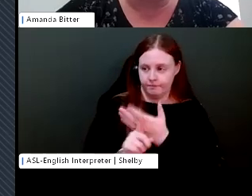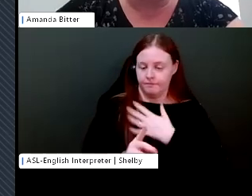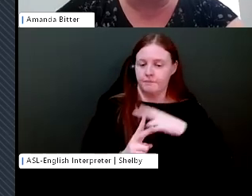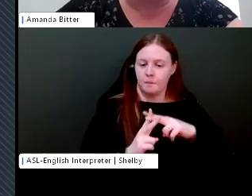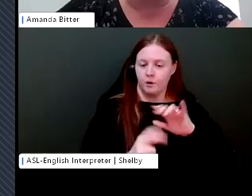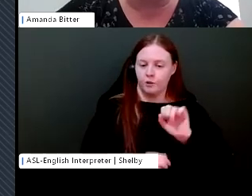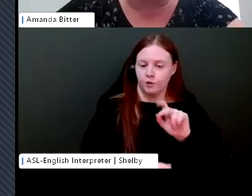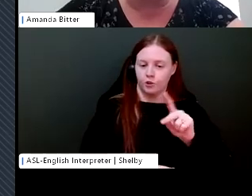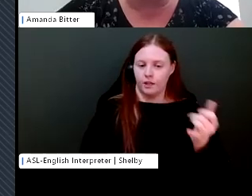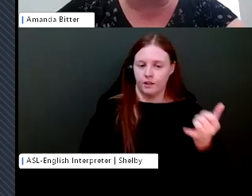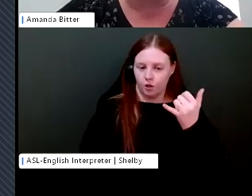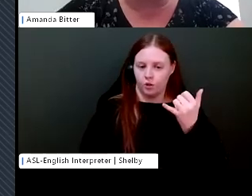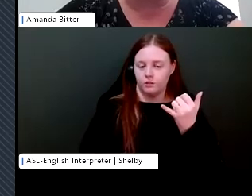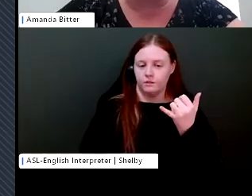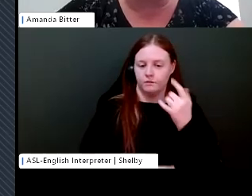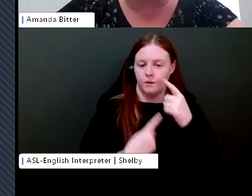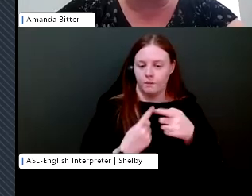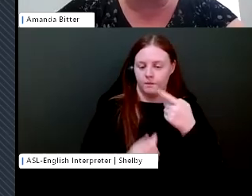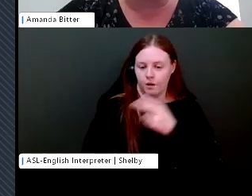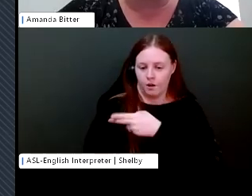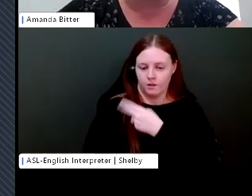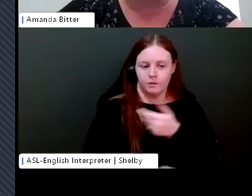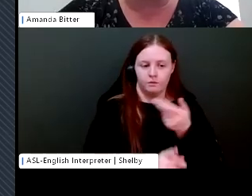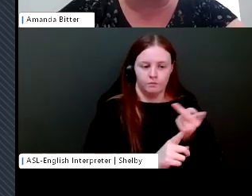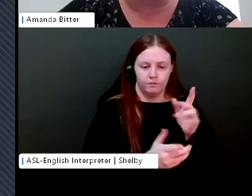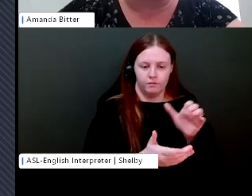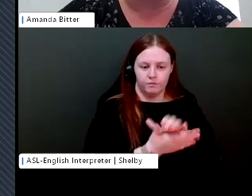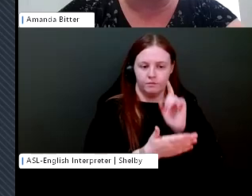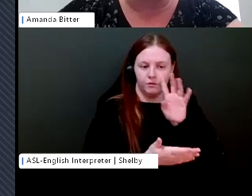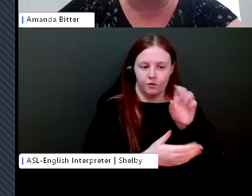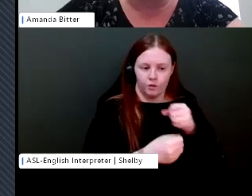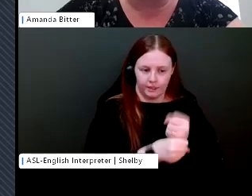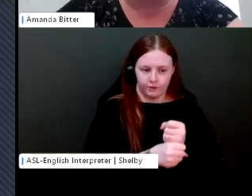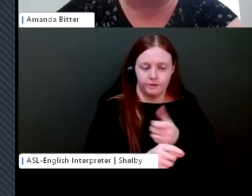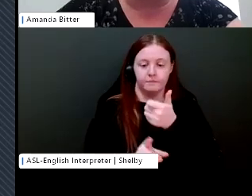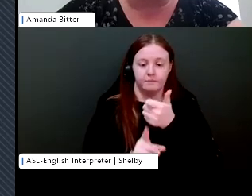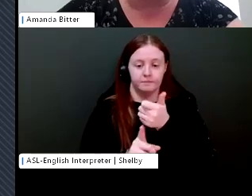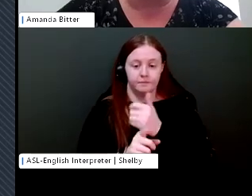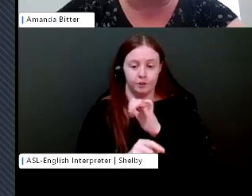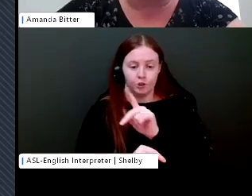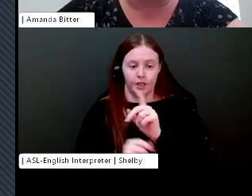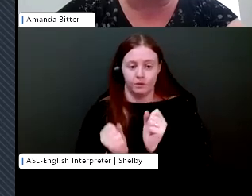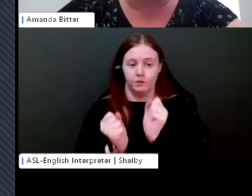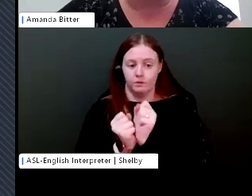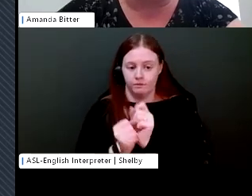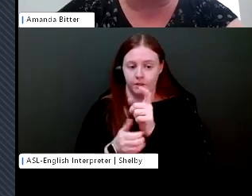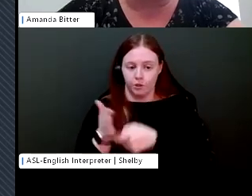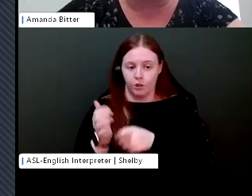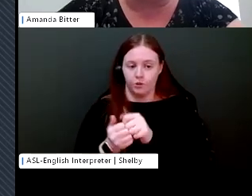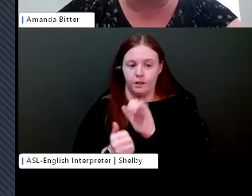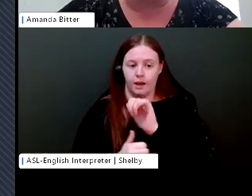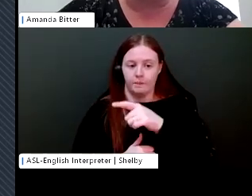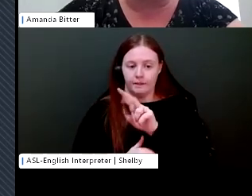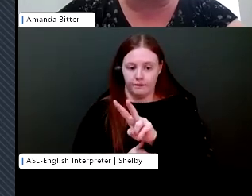hospital. Jack was arrested and charged with IPV offenses and was on a no communication order. Jack asked if Arnett was coming to pick him up,